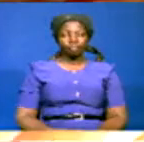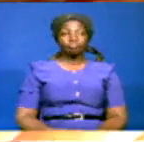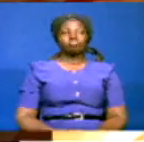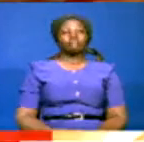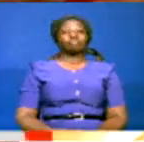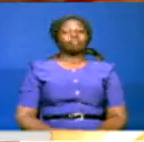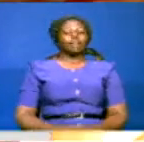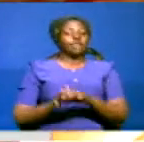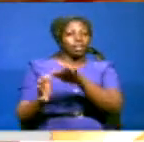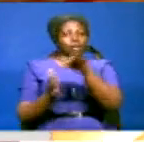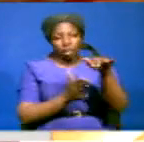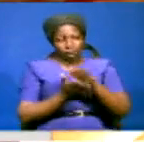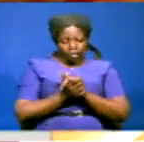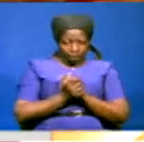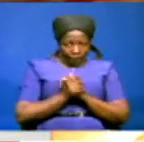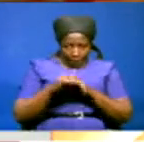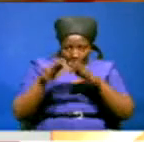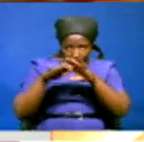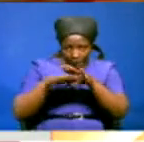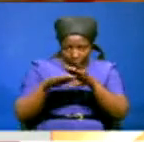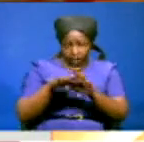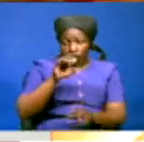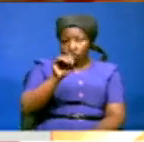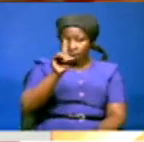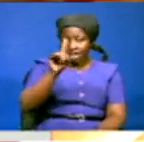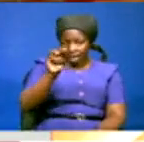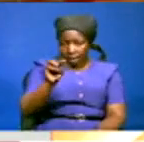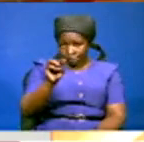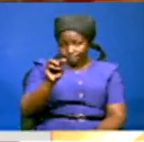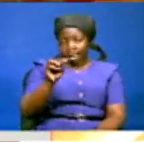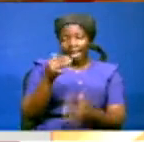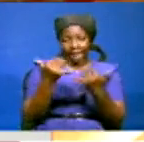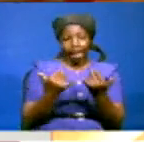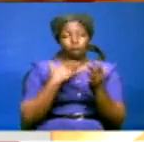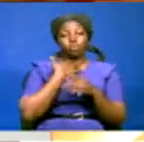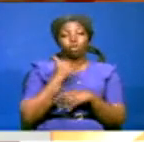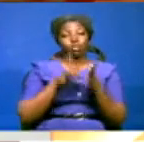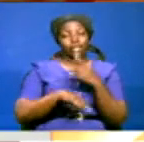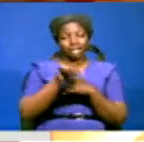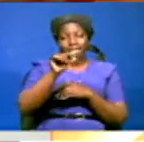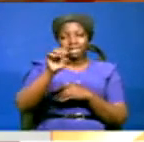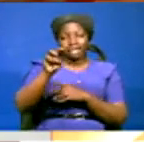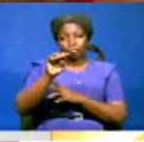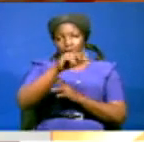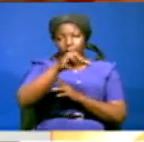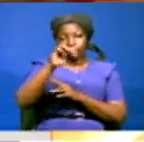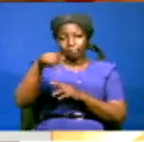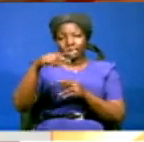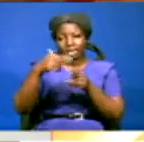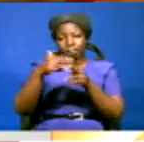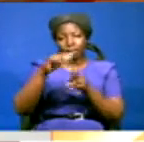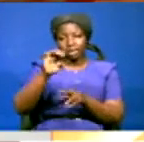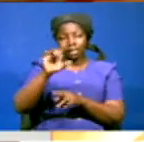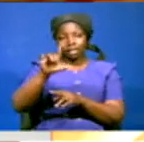To politics now, a section of members from the Orange Democratic Movement Party now wants gay Member of Parliament Elisha Odhiambo expelled